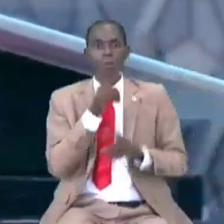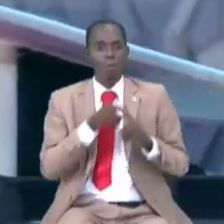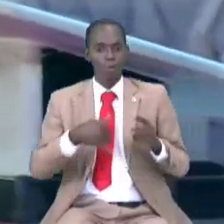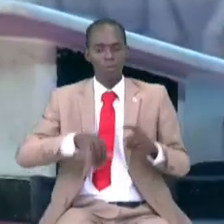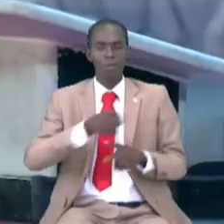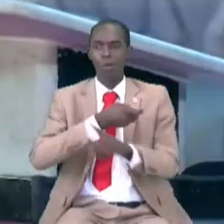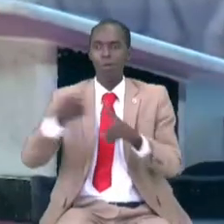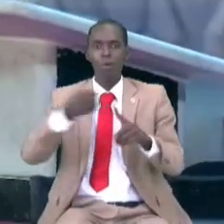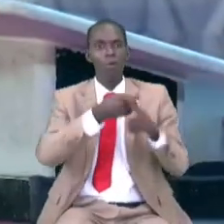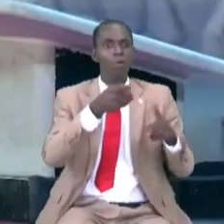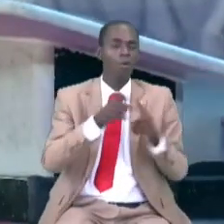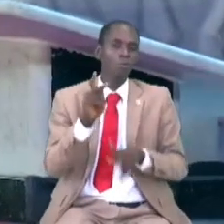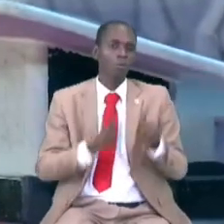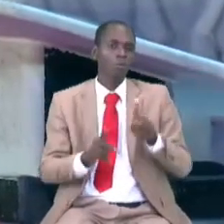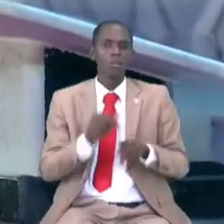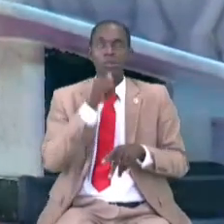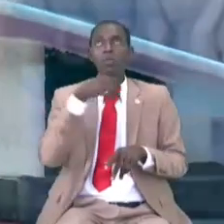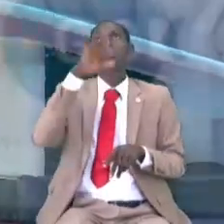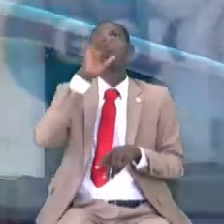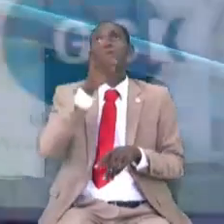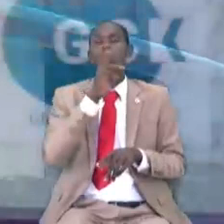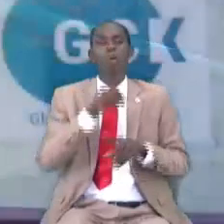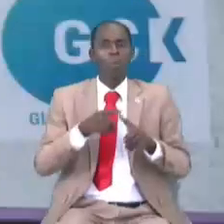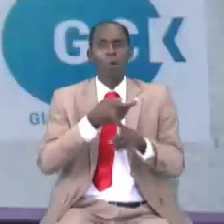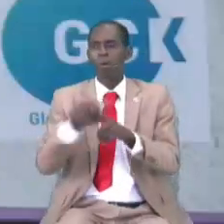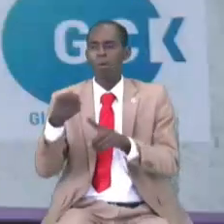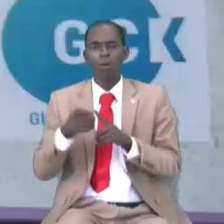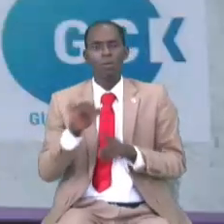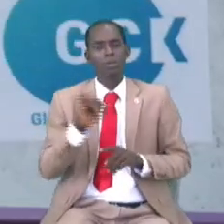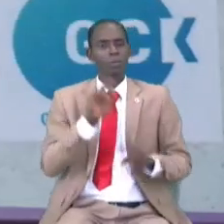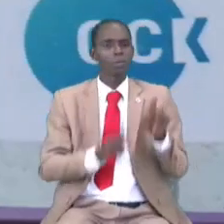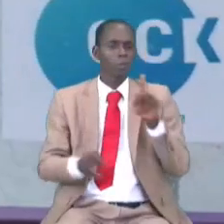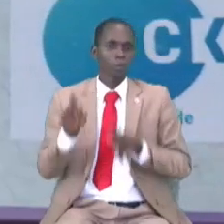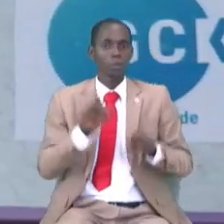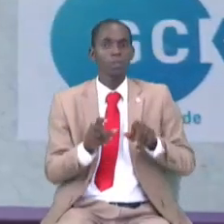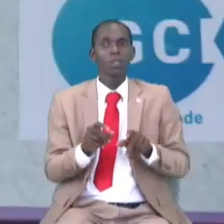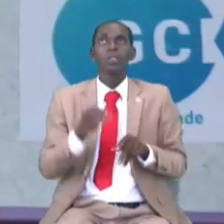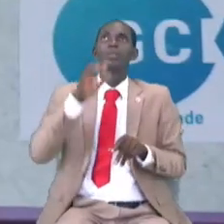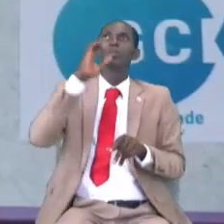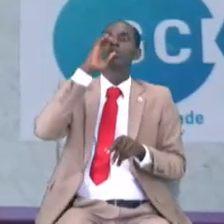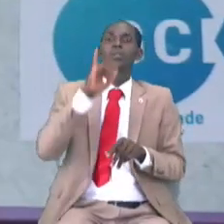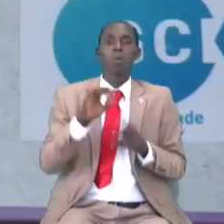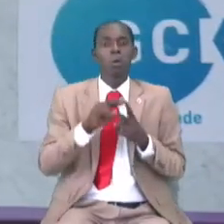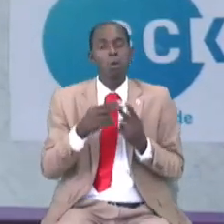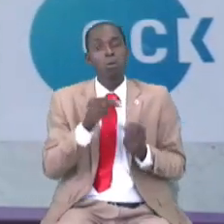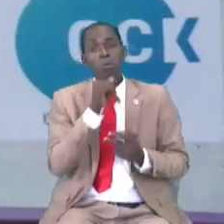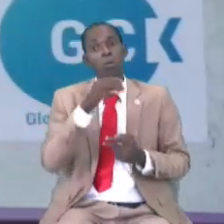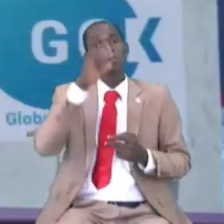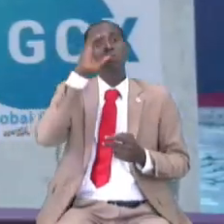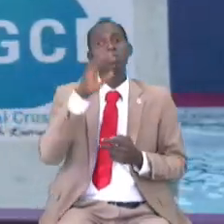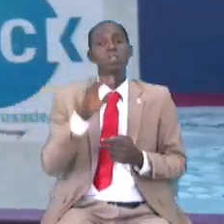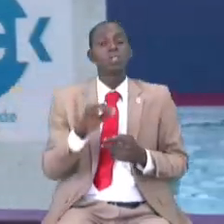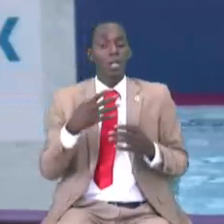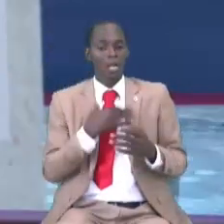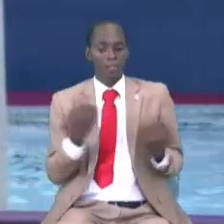people. Drinking or not drinking, if sin continues, judgment will come. But